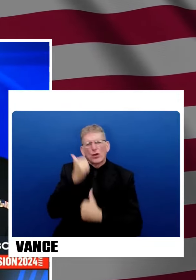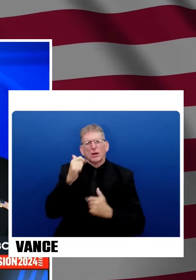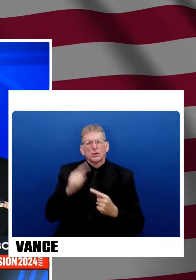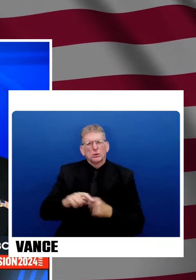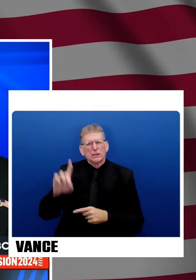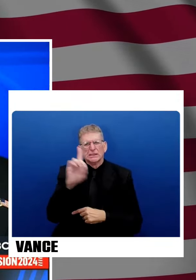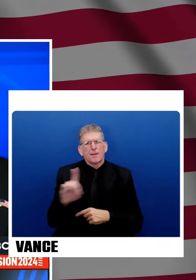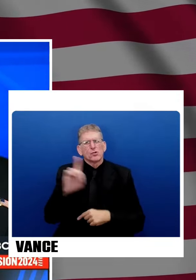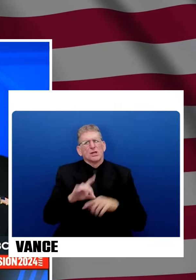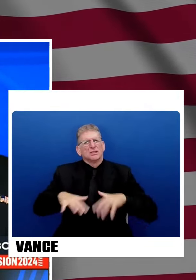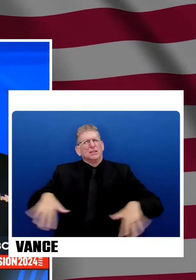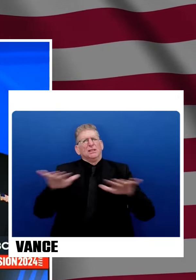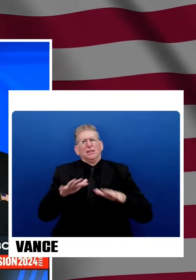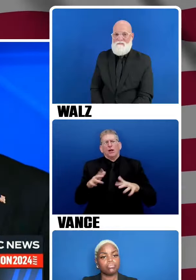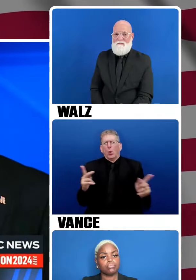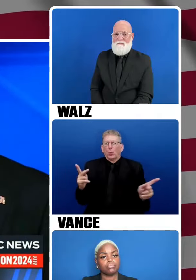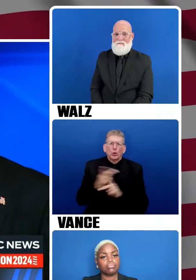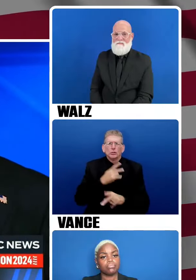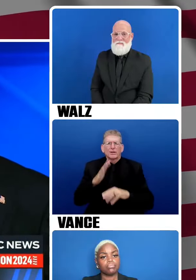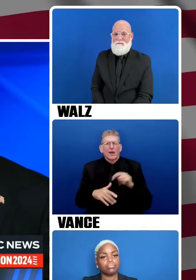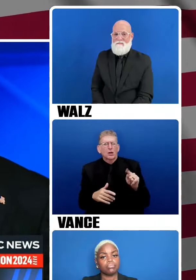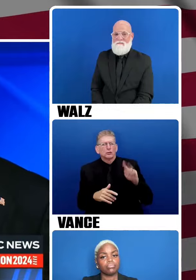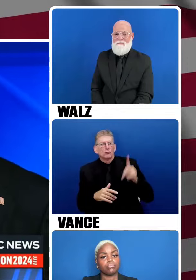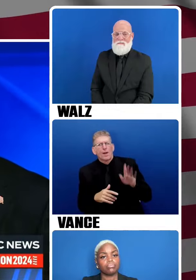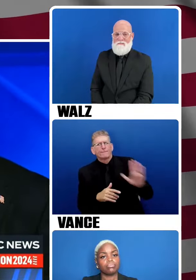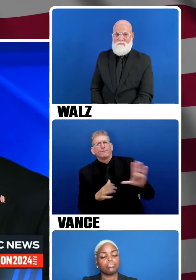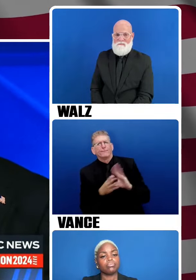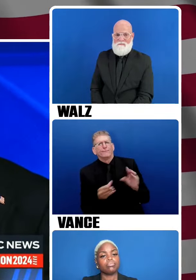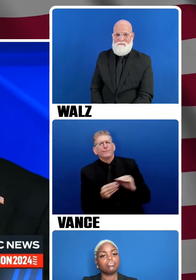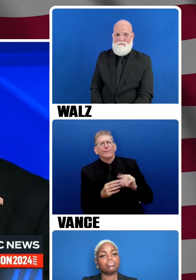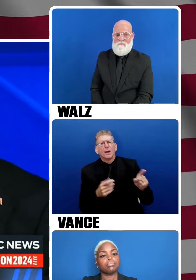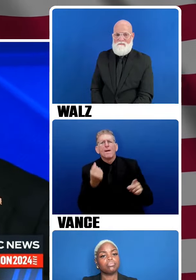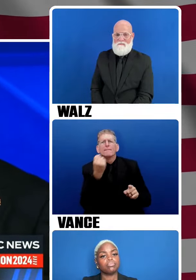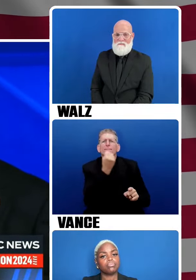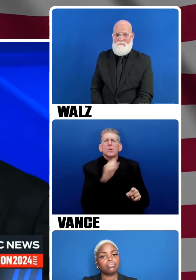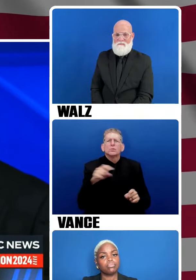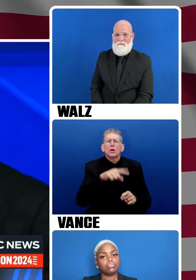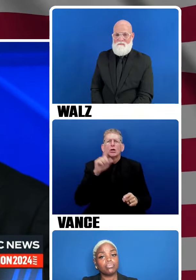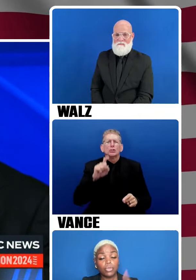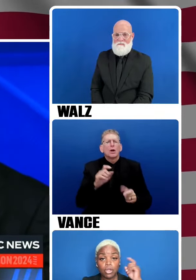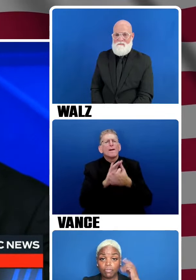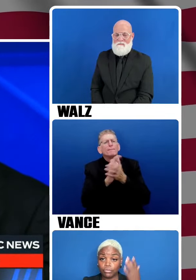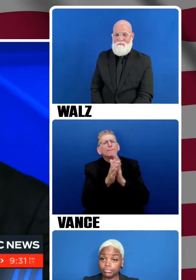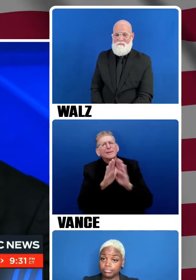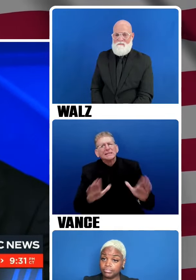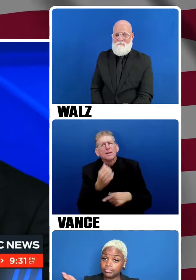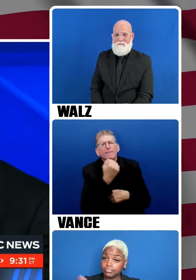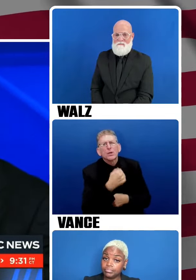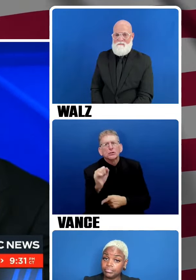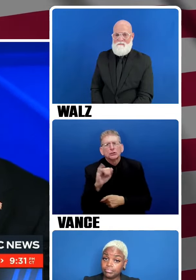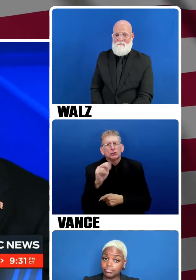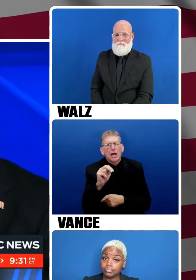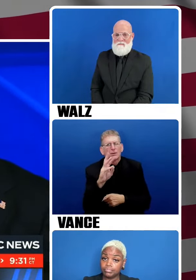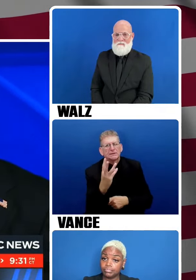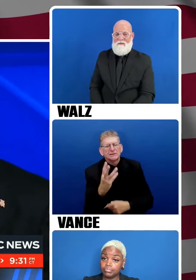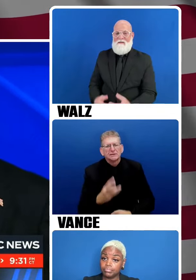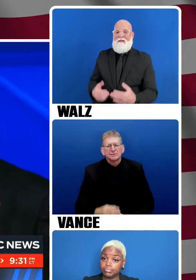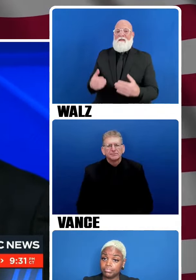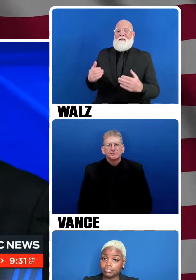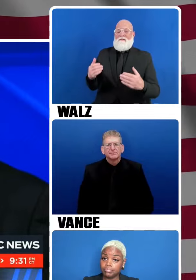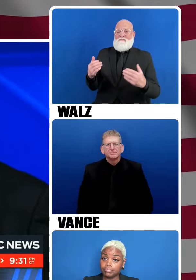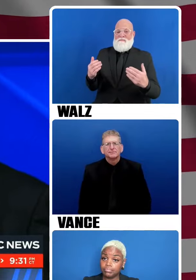on January the 6th. Governor? Well, I've enjoyed tonight's debate, and I think there was a lot of commonality here, and I'm sympathetic to misspeaking on